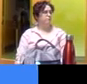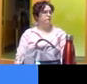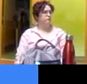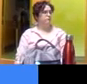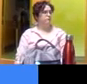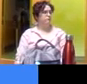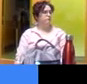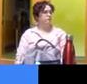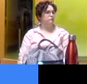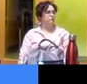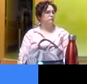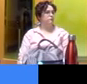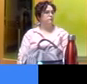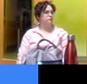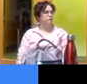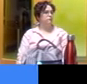us directly,